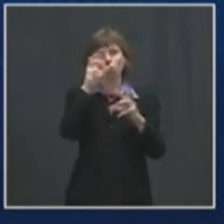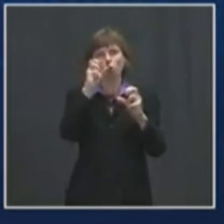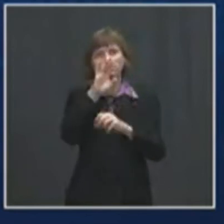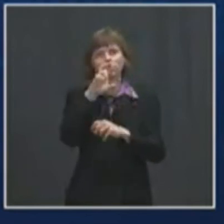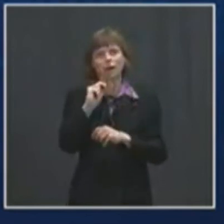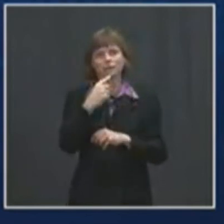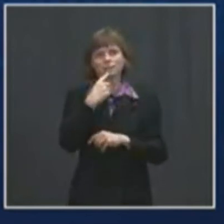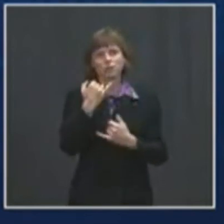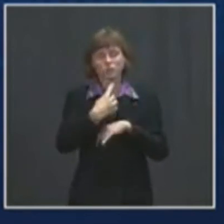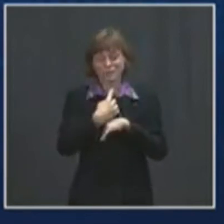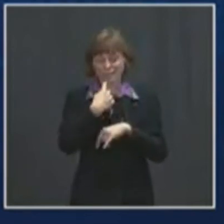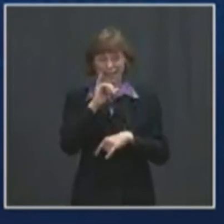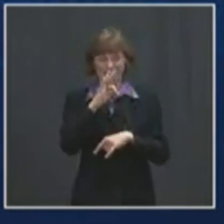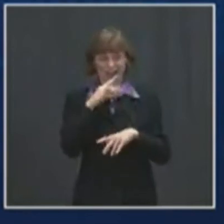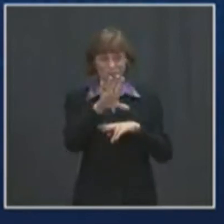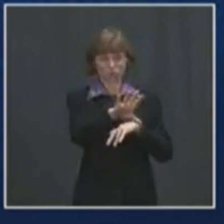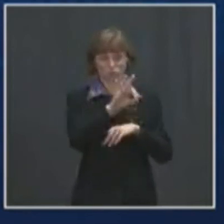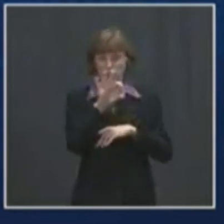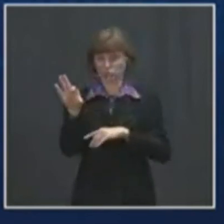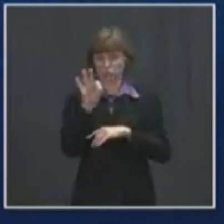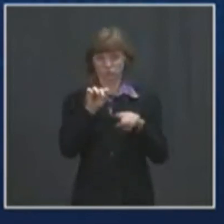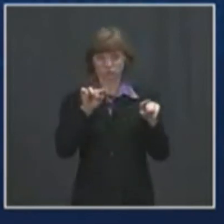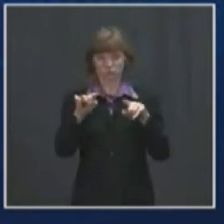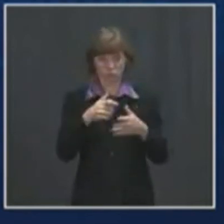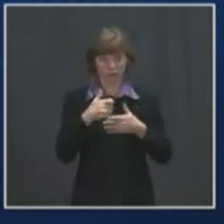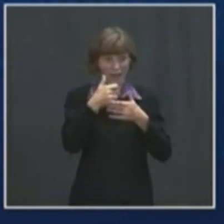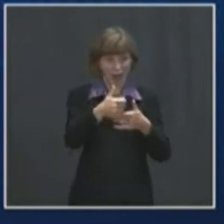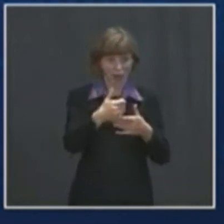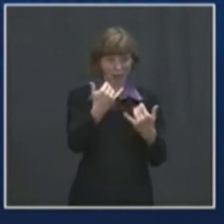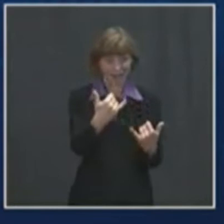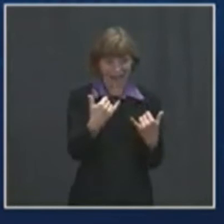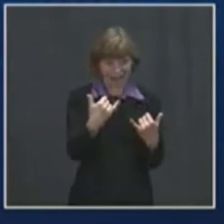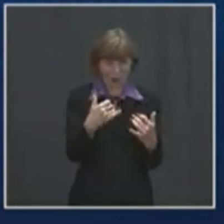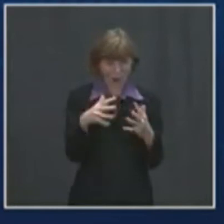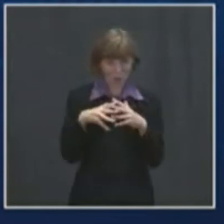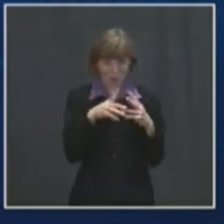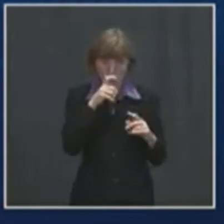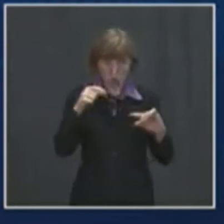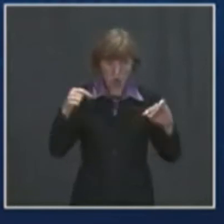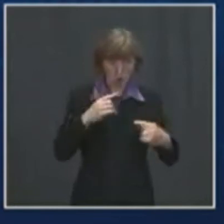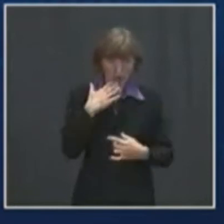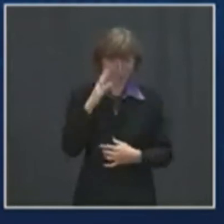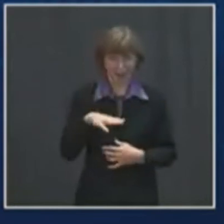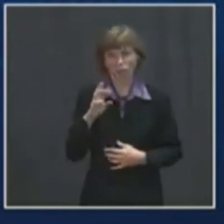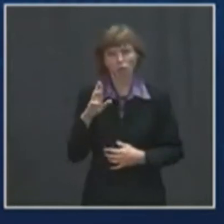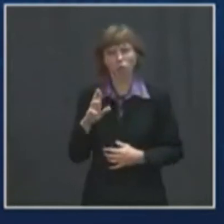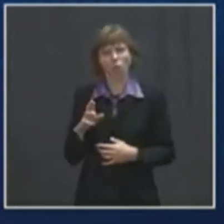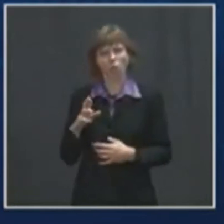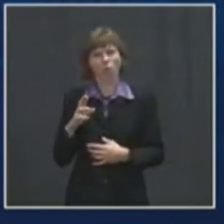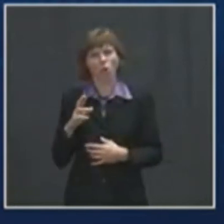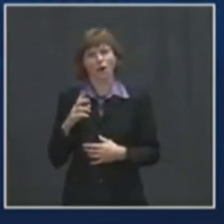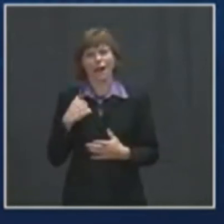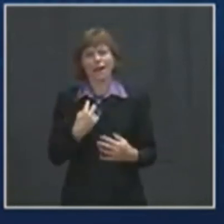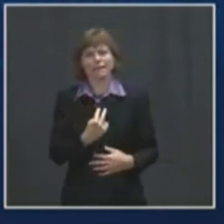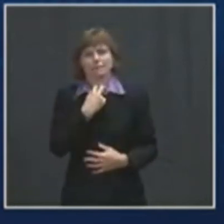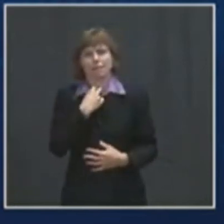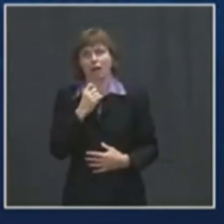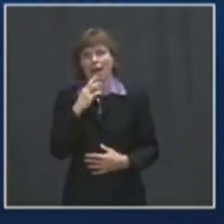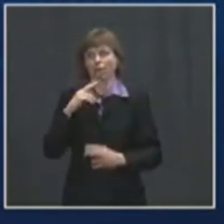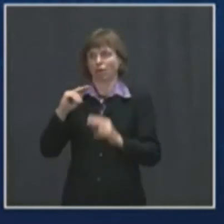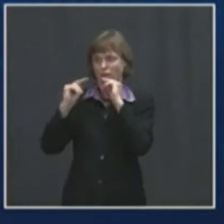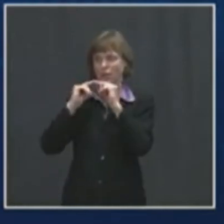if I have to choose between getting help right now to Americans who are hurting so badly and getting bogged down in a lengthy negotiation